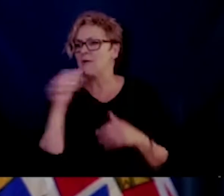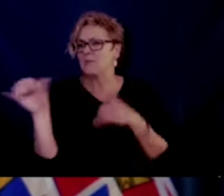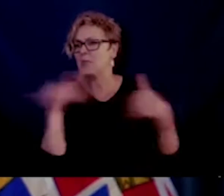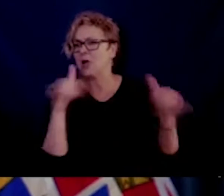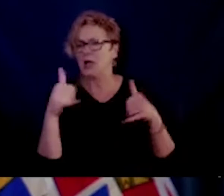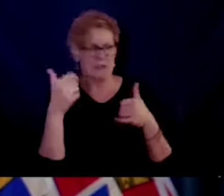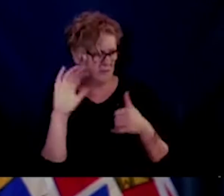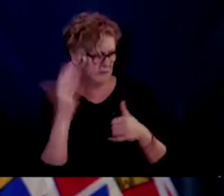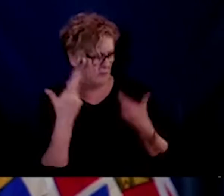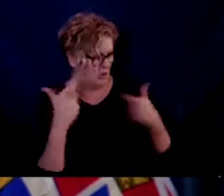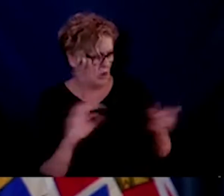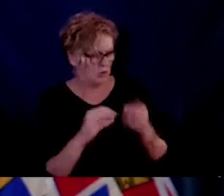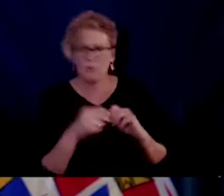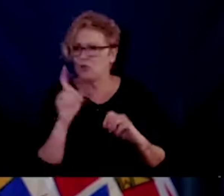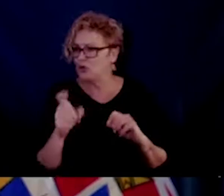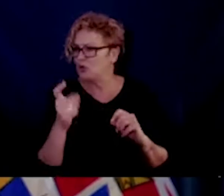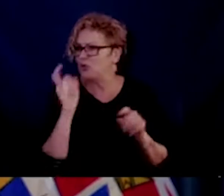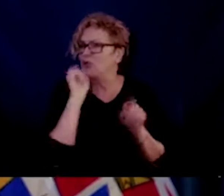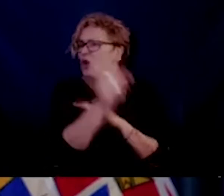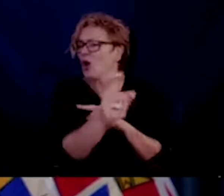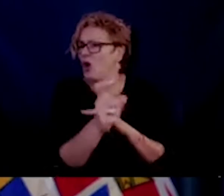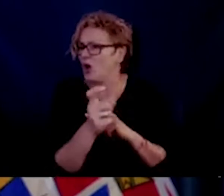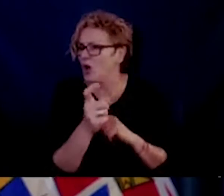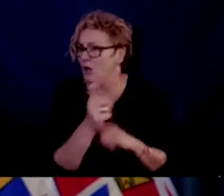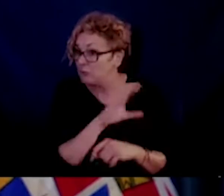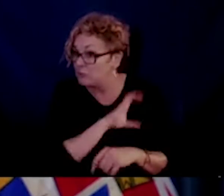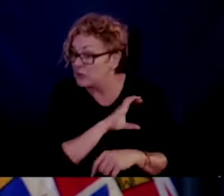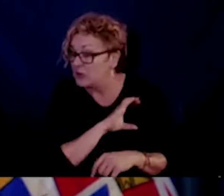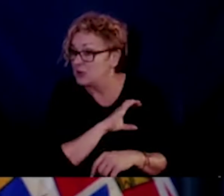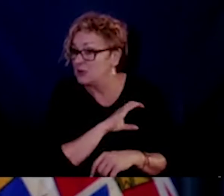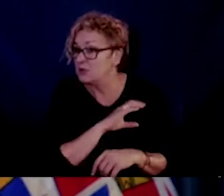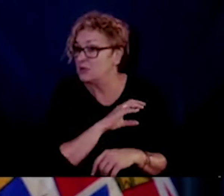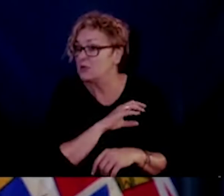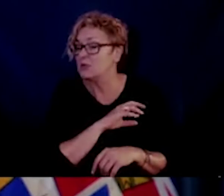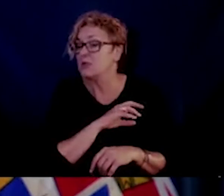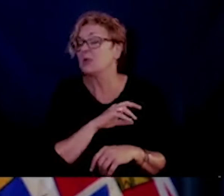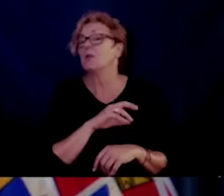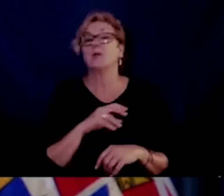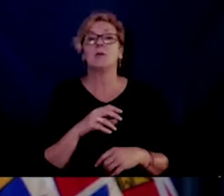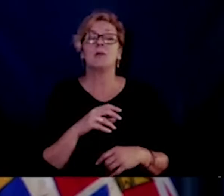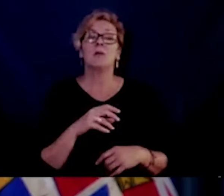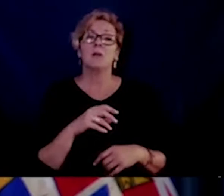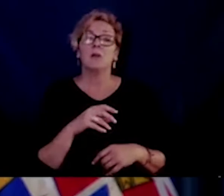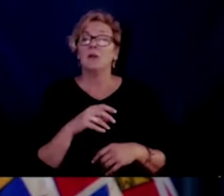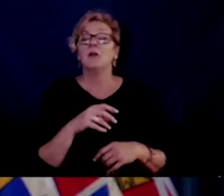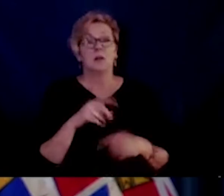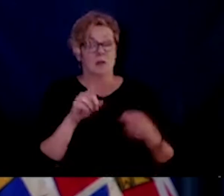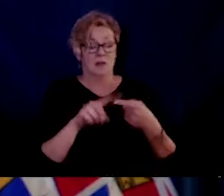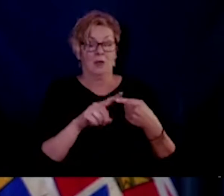we need to trust people, but yes, the orders are enforceable by bylaw officers, police officers,